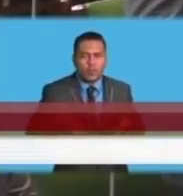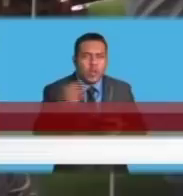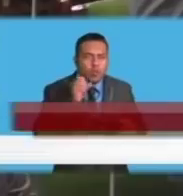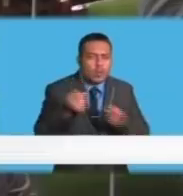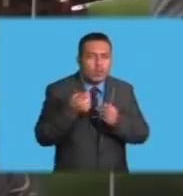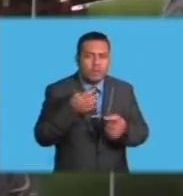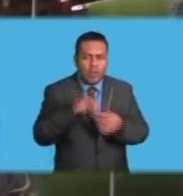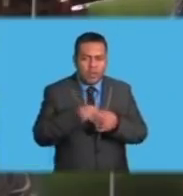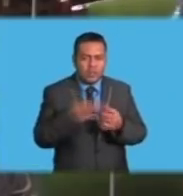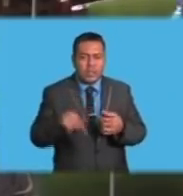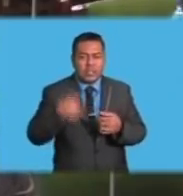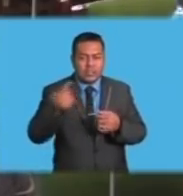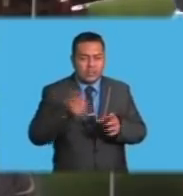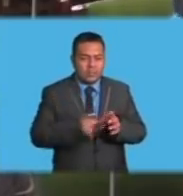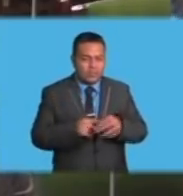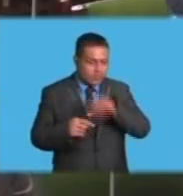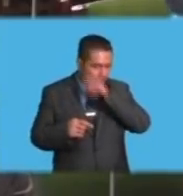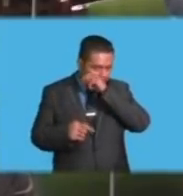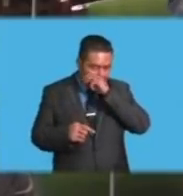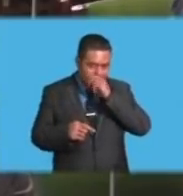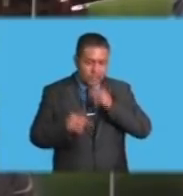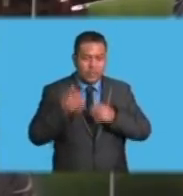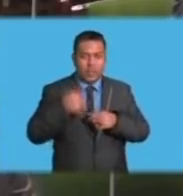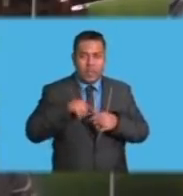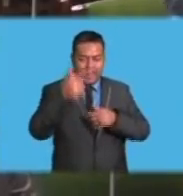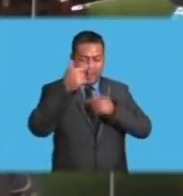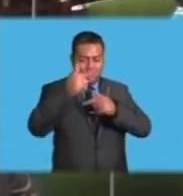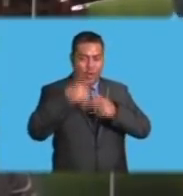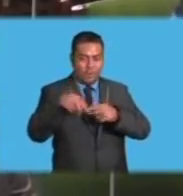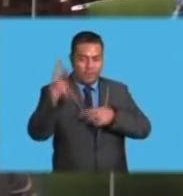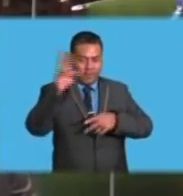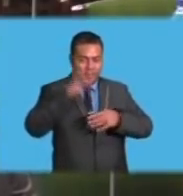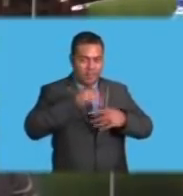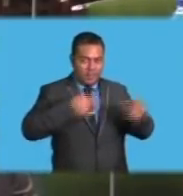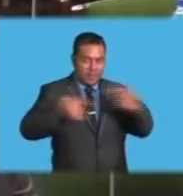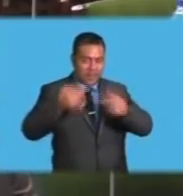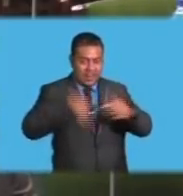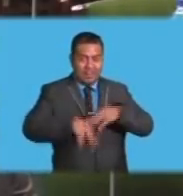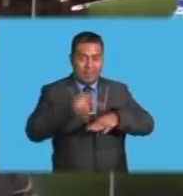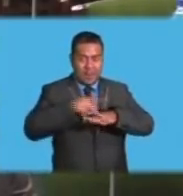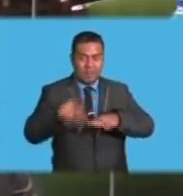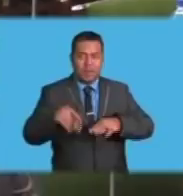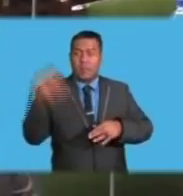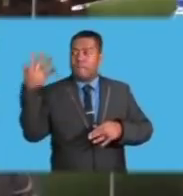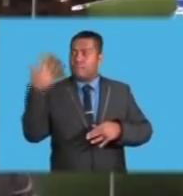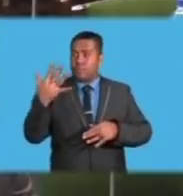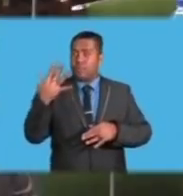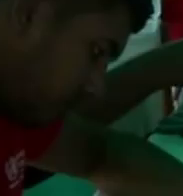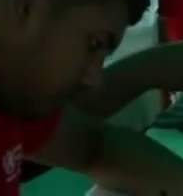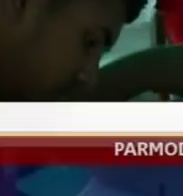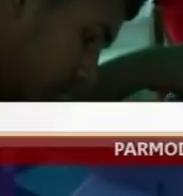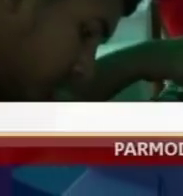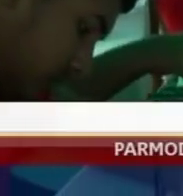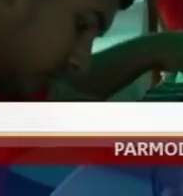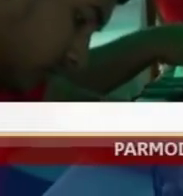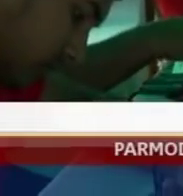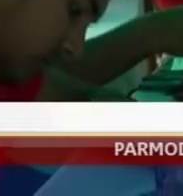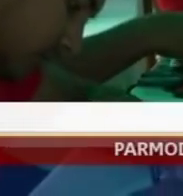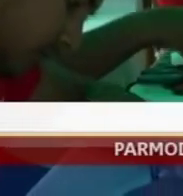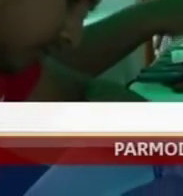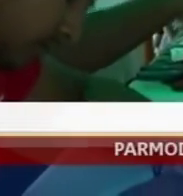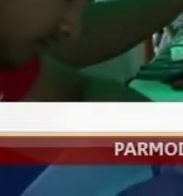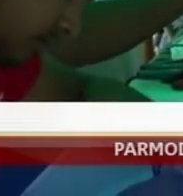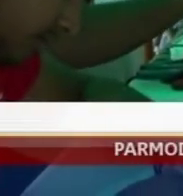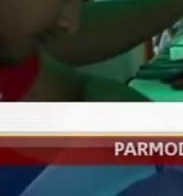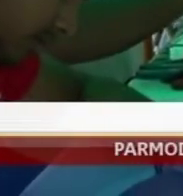is the problem, Madam Speaker. So the quality and level of debate in this Parliament over the past 4 or 5 days has been abysmal. Chand says the scheme